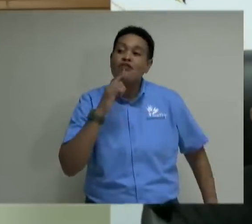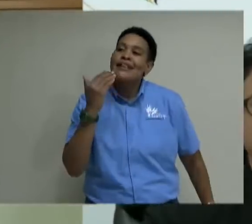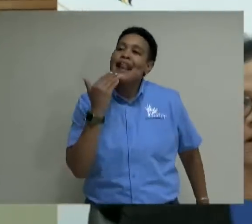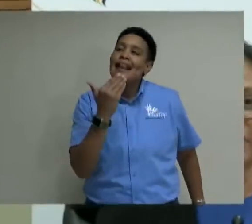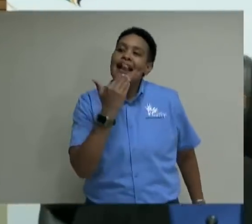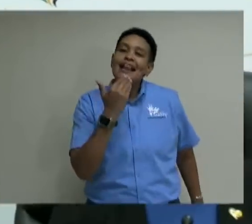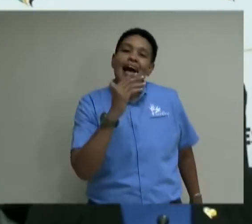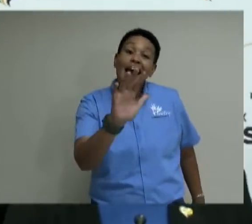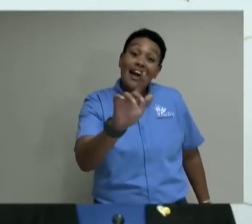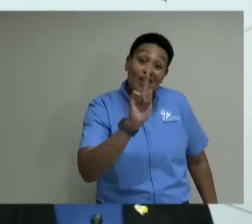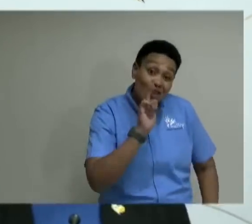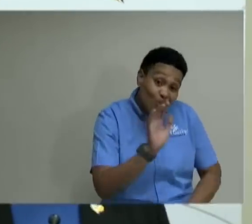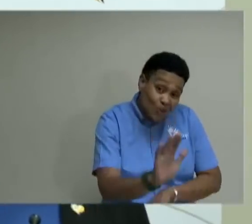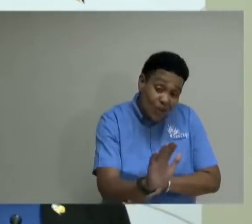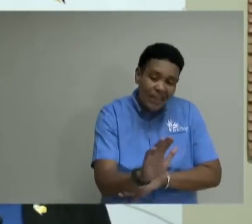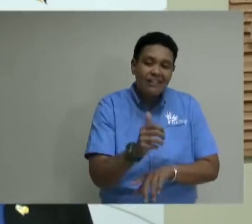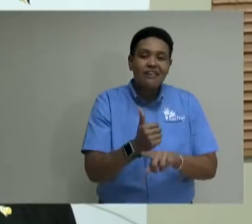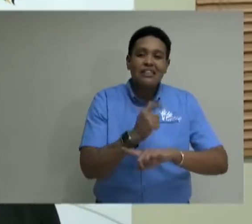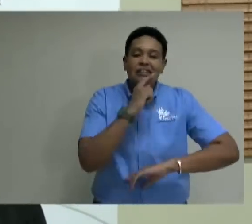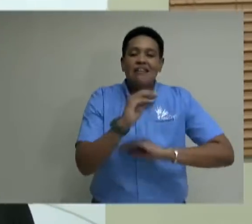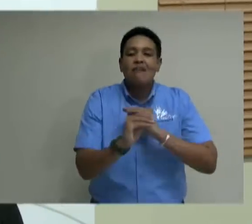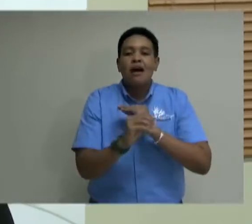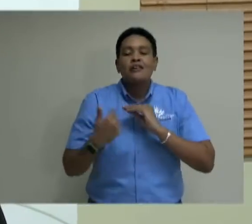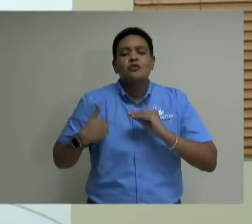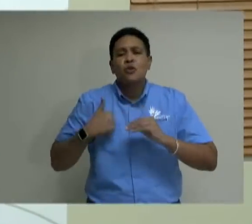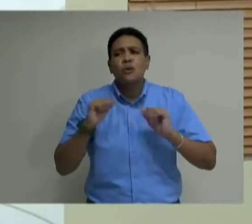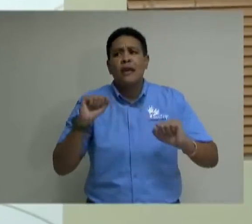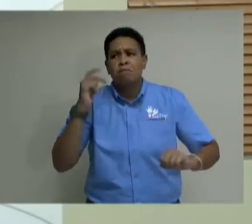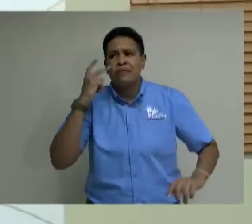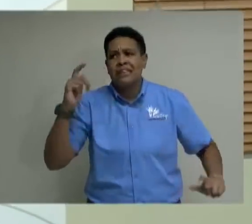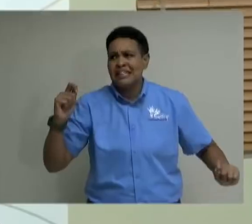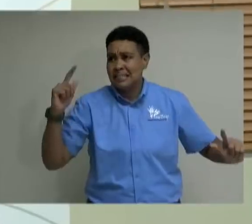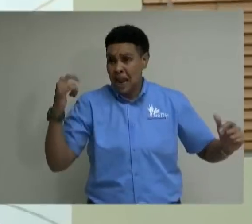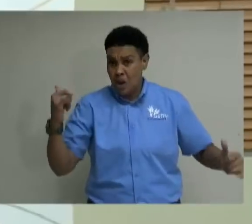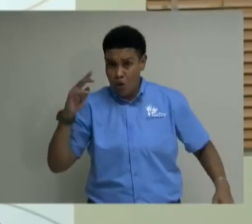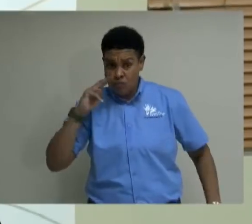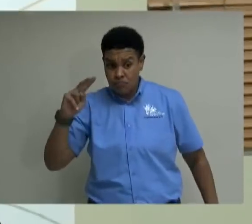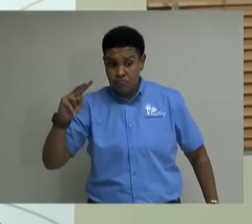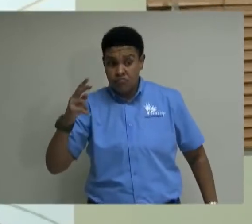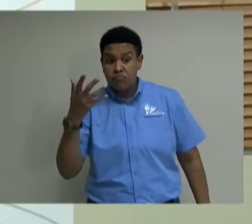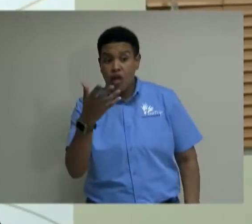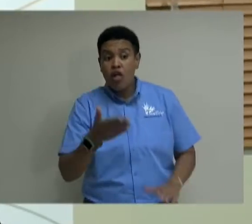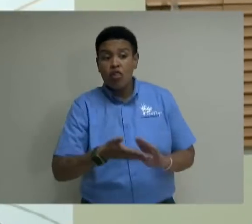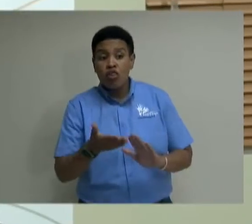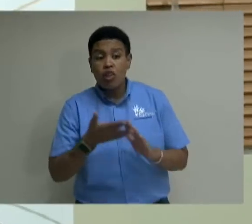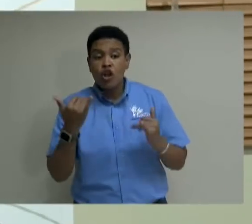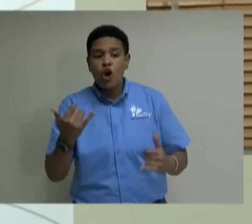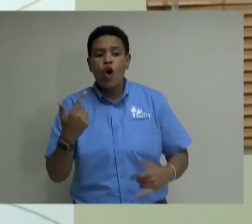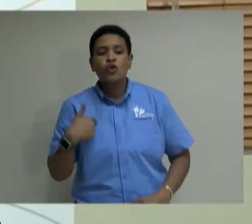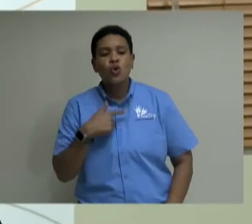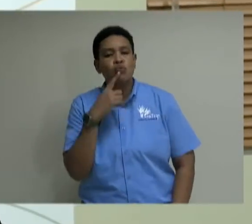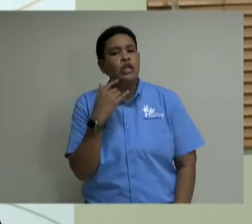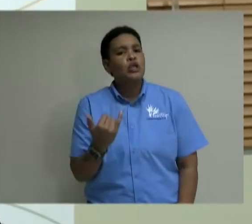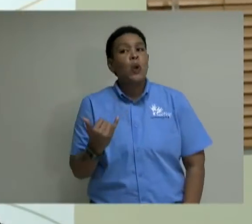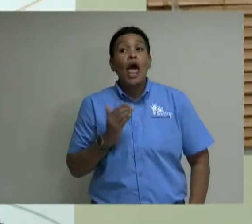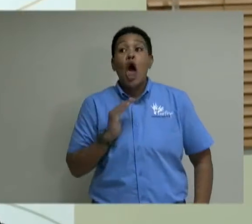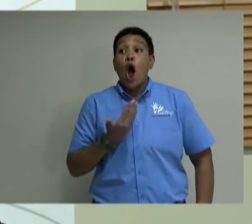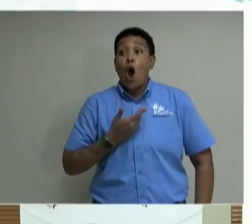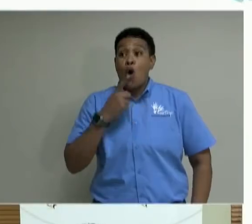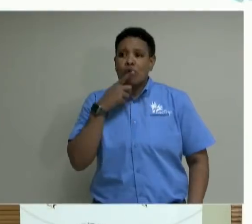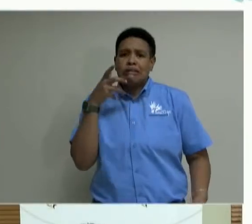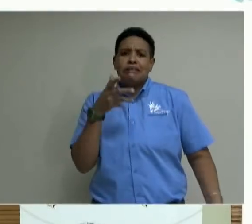And good evening, everyone. We're able to see the slides on the screen. And so as of today, our